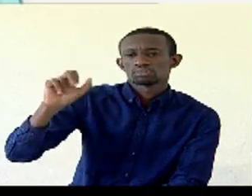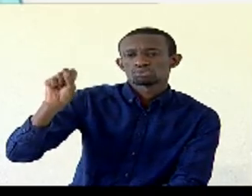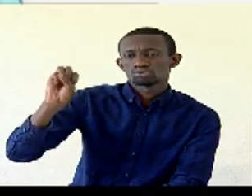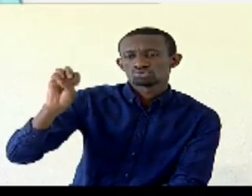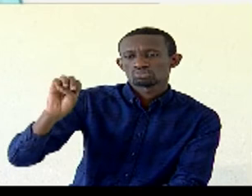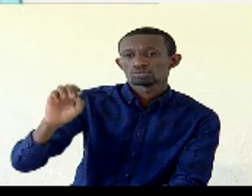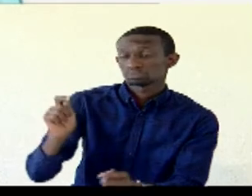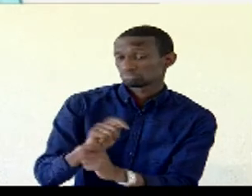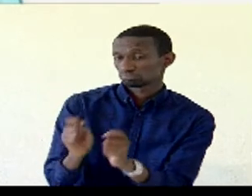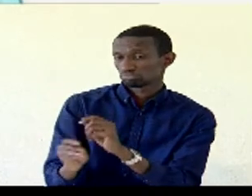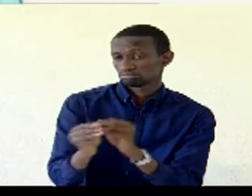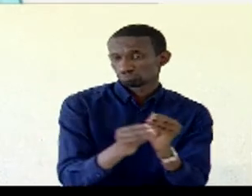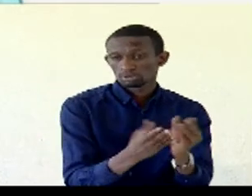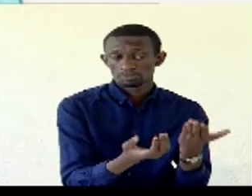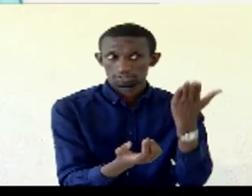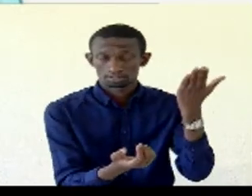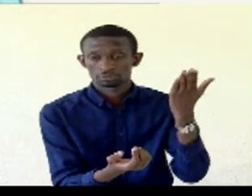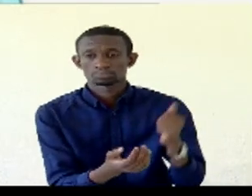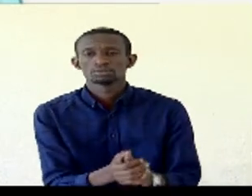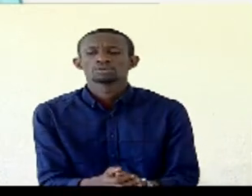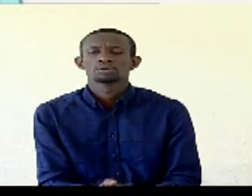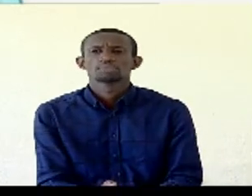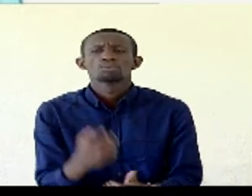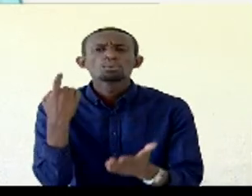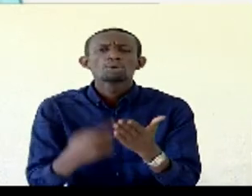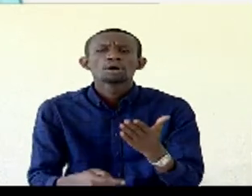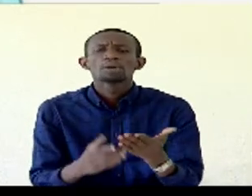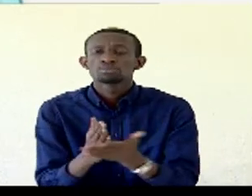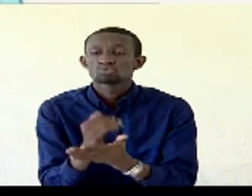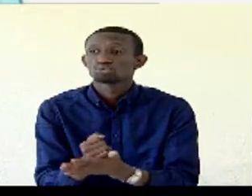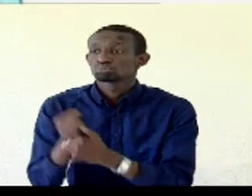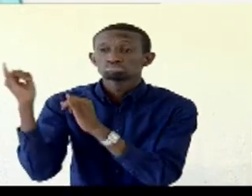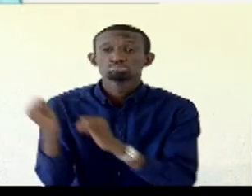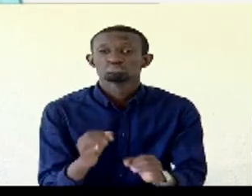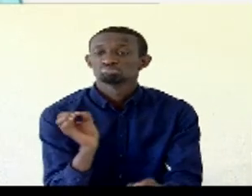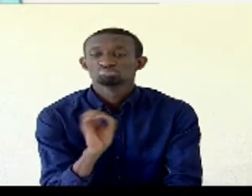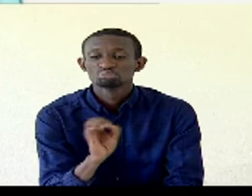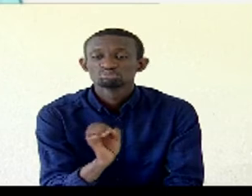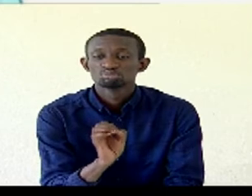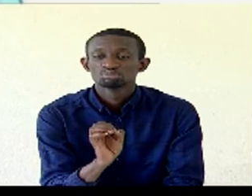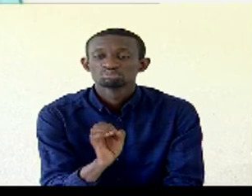have them here. Before, we don't have them because we are not dividing.